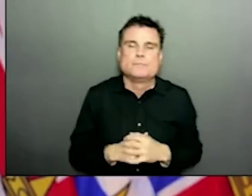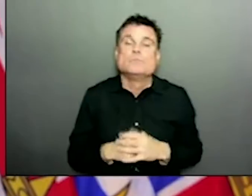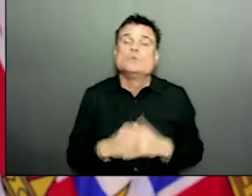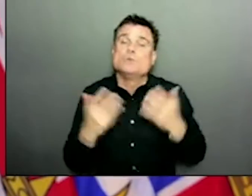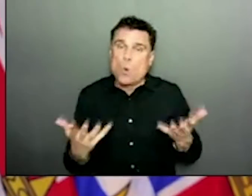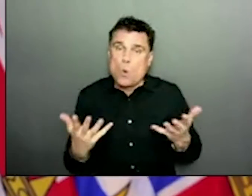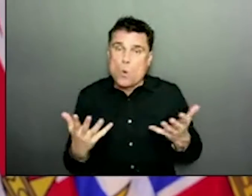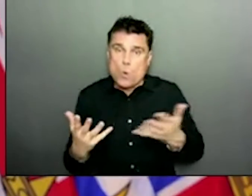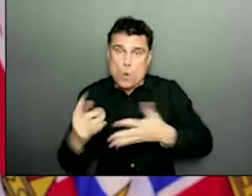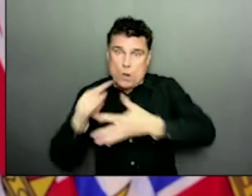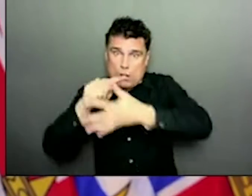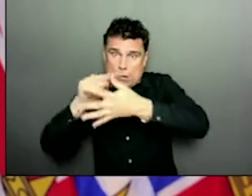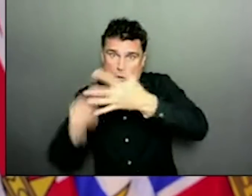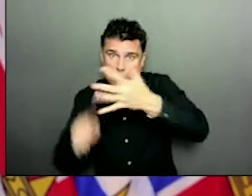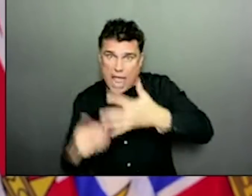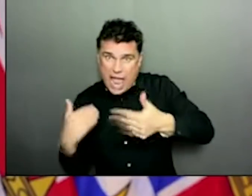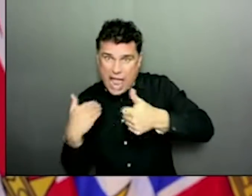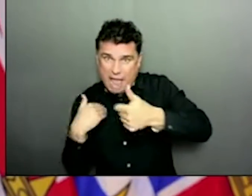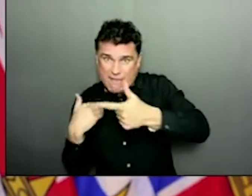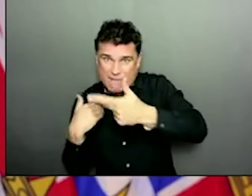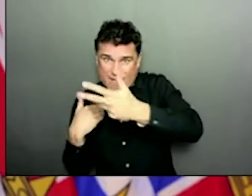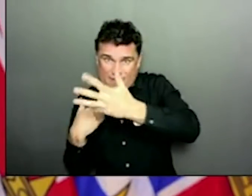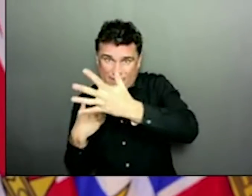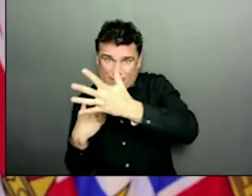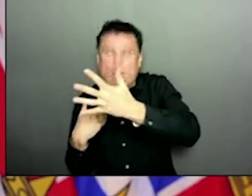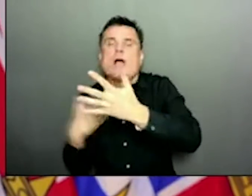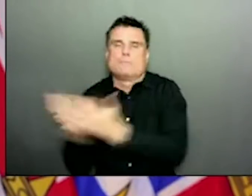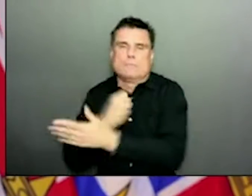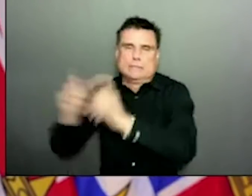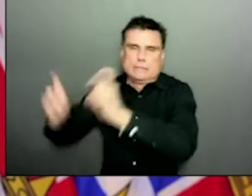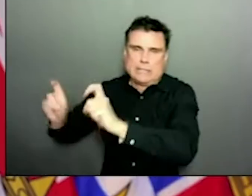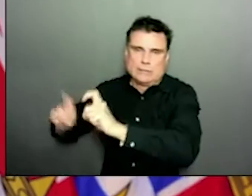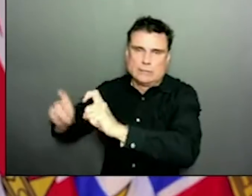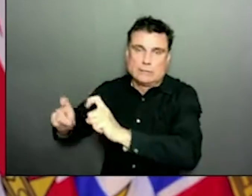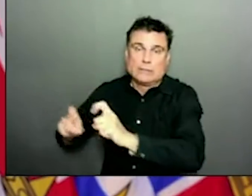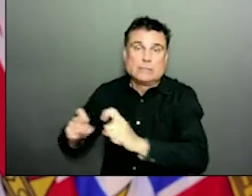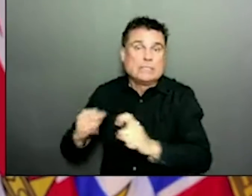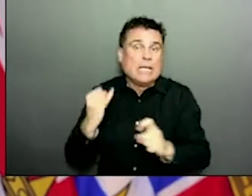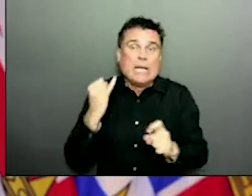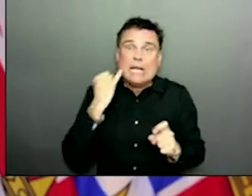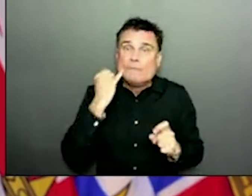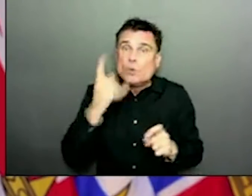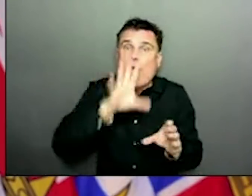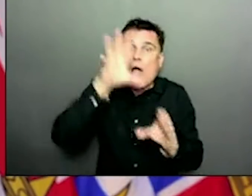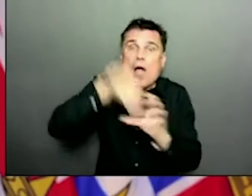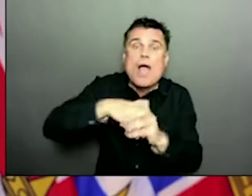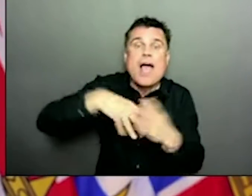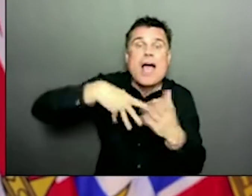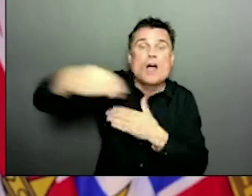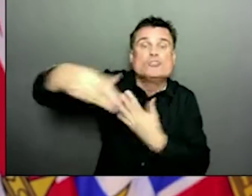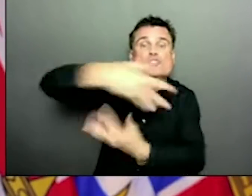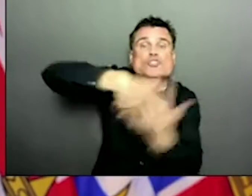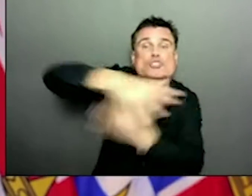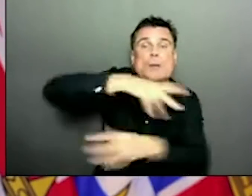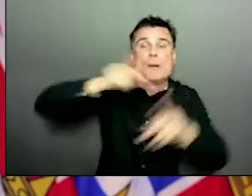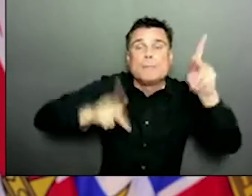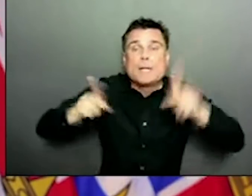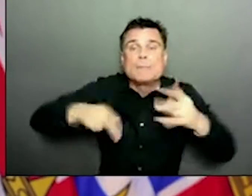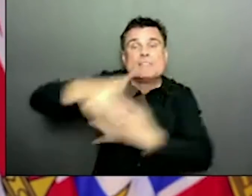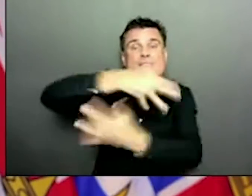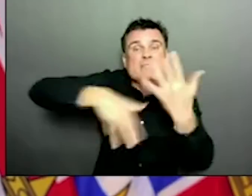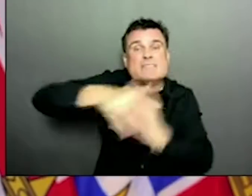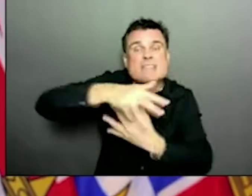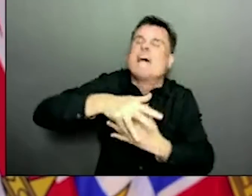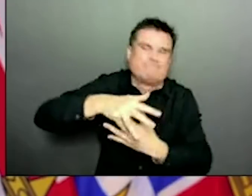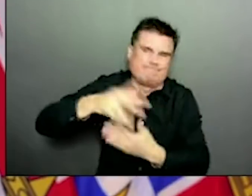and you have any symptom at all, again, you must go for testing right away. If you're uncertain, you can call your